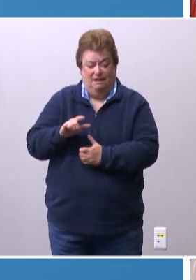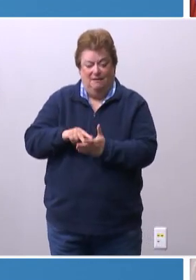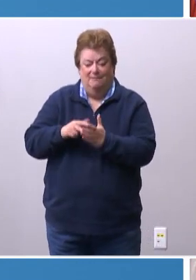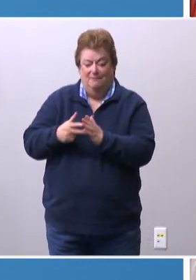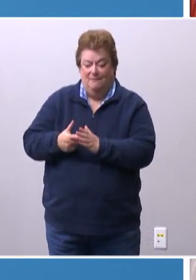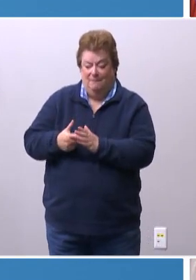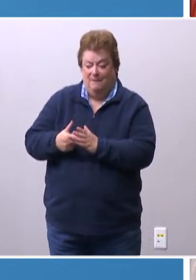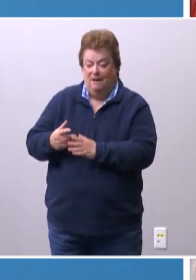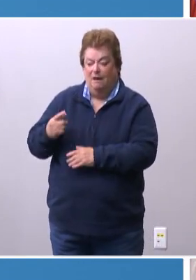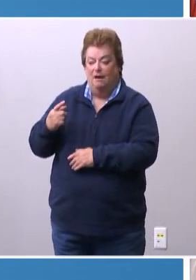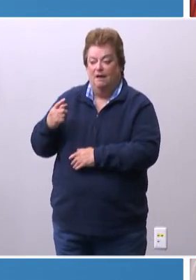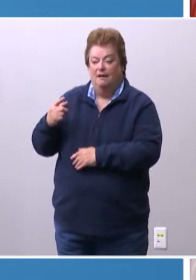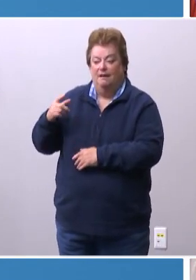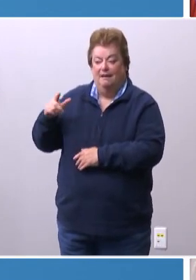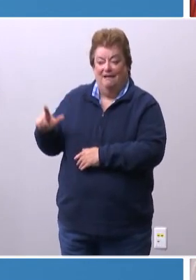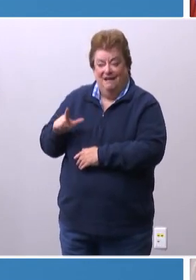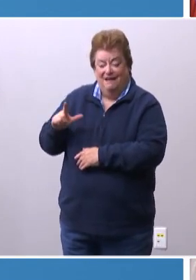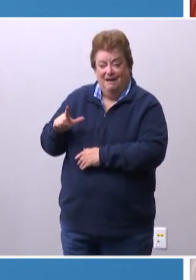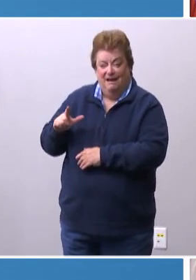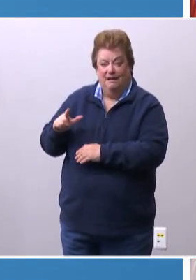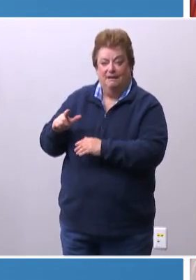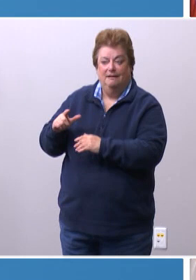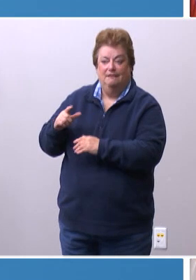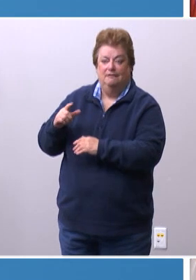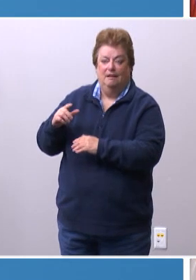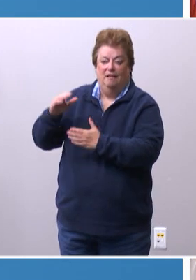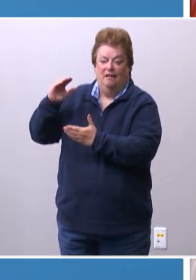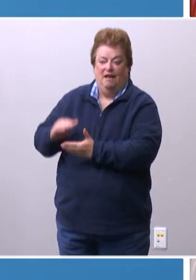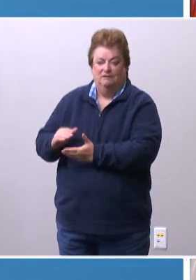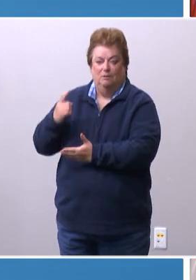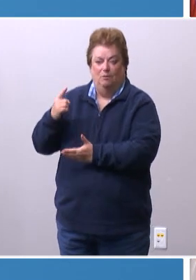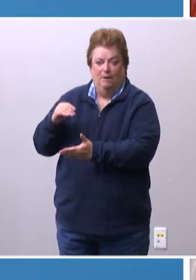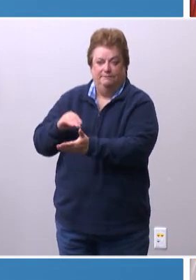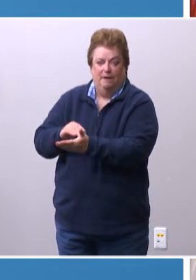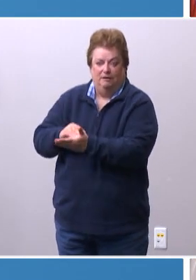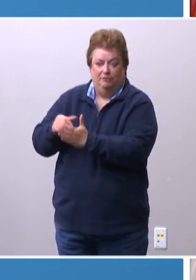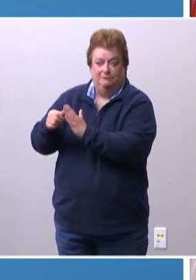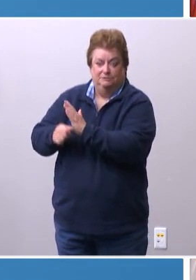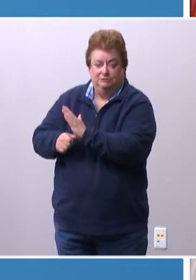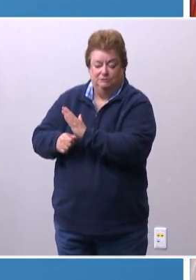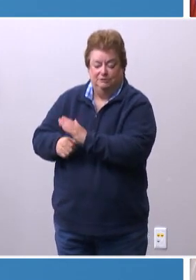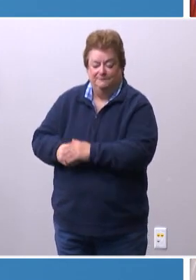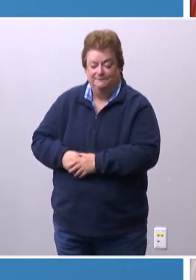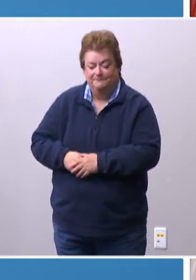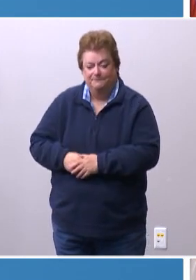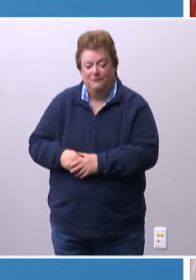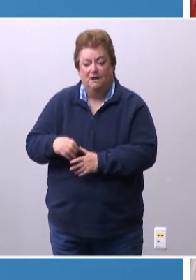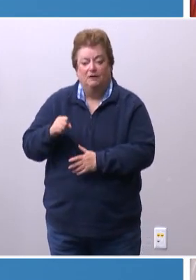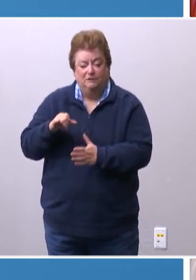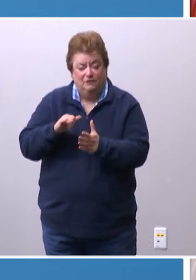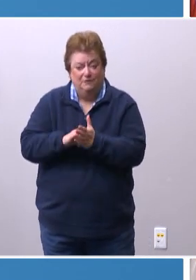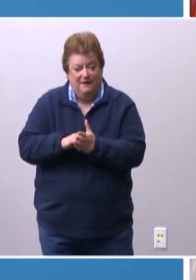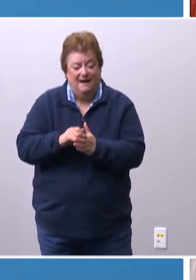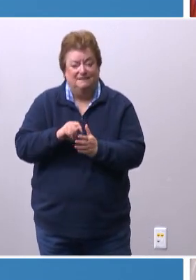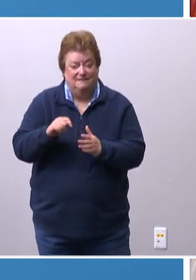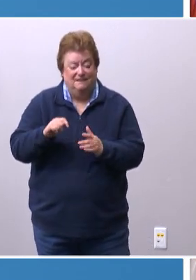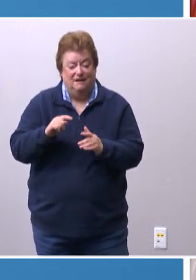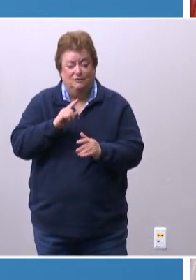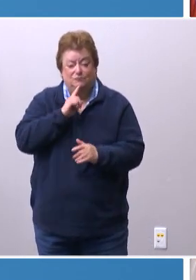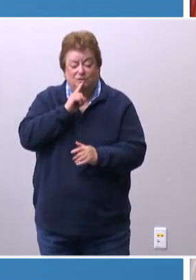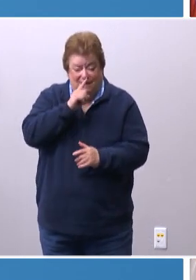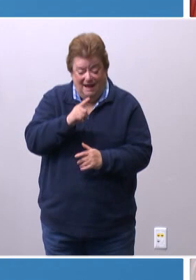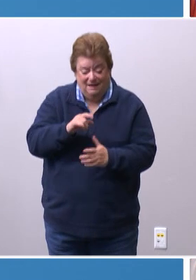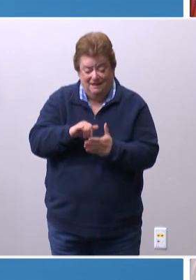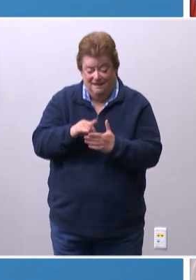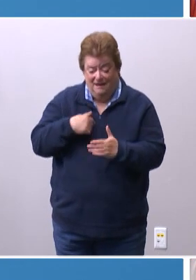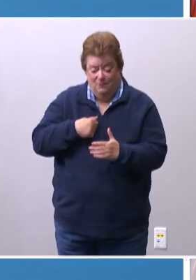Lincoln down one of its on-call surgeons. This is the literally painful reality that we continue to face right now in Lincoln and